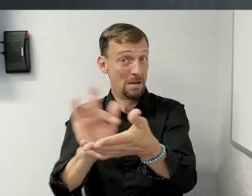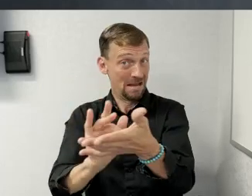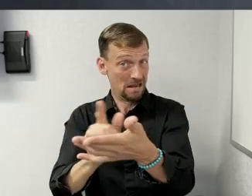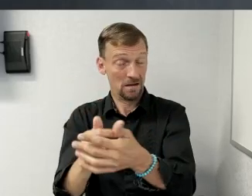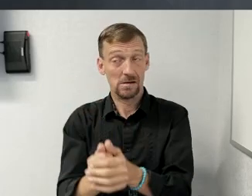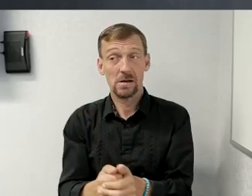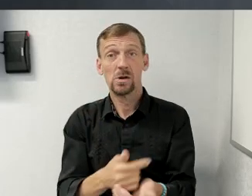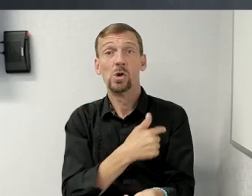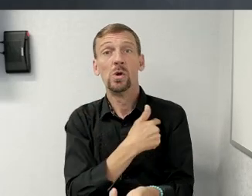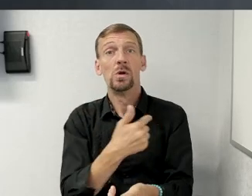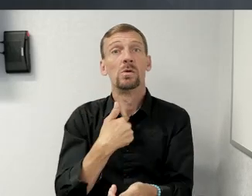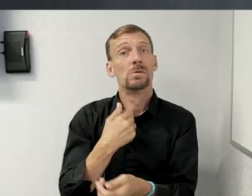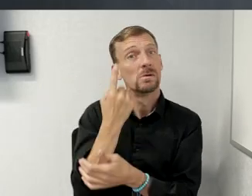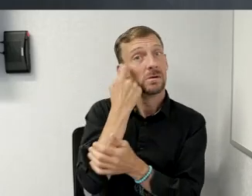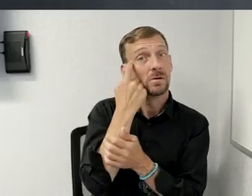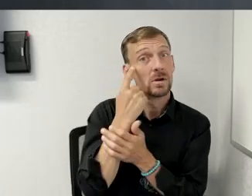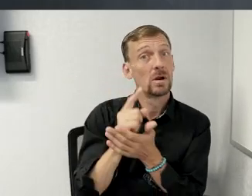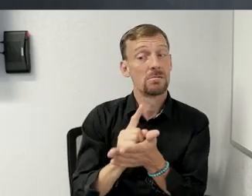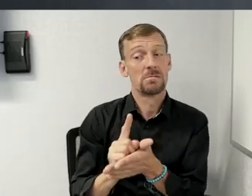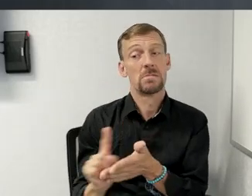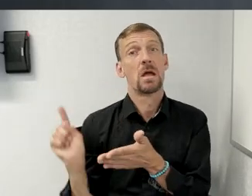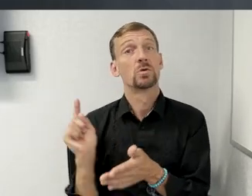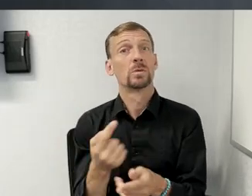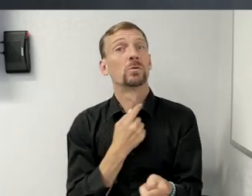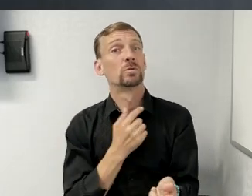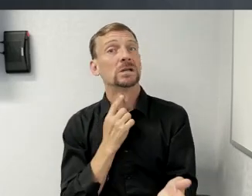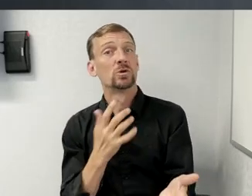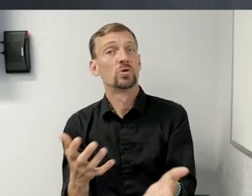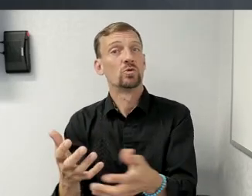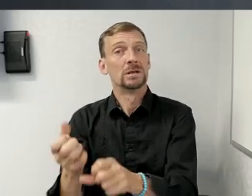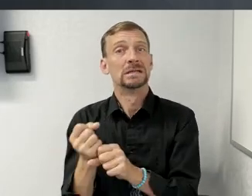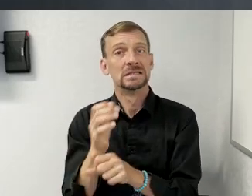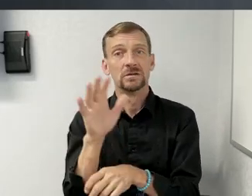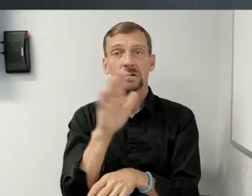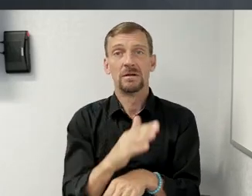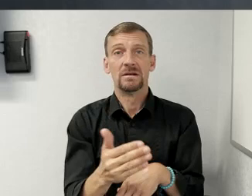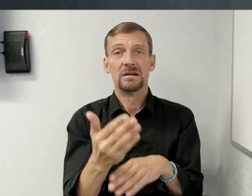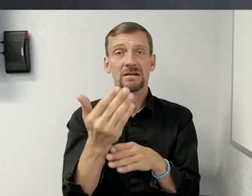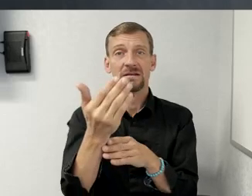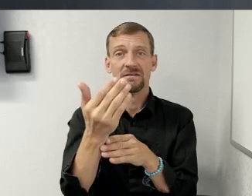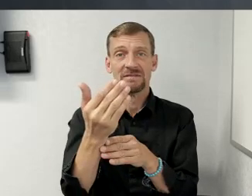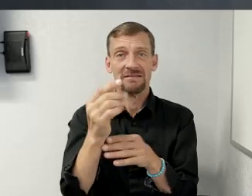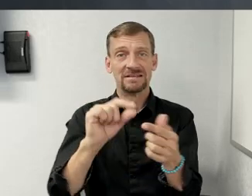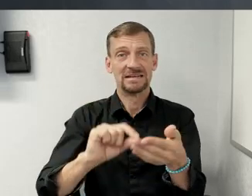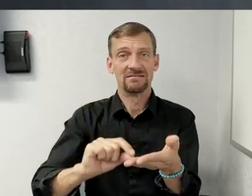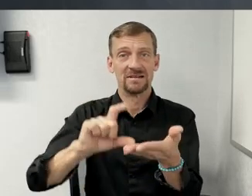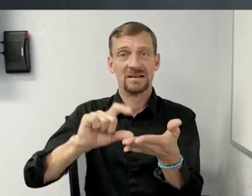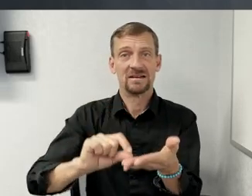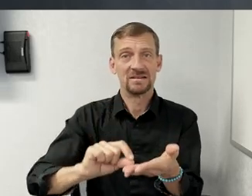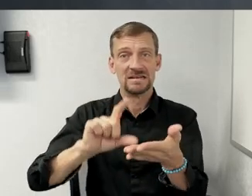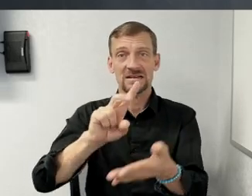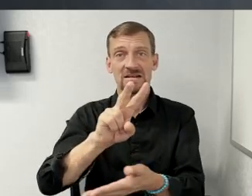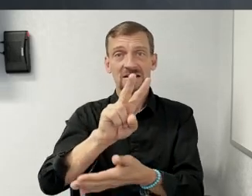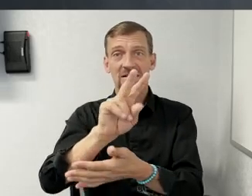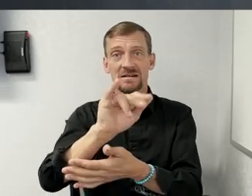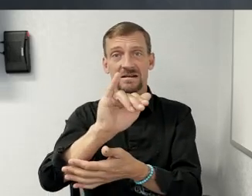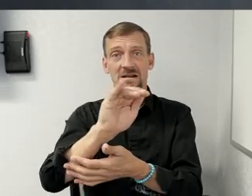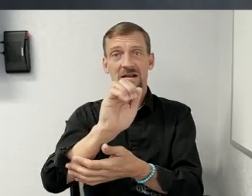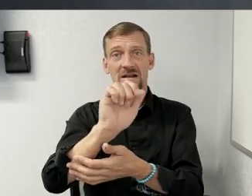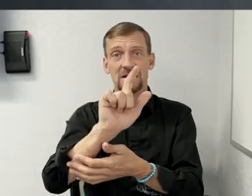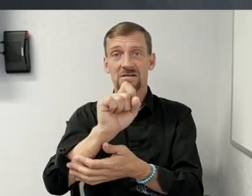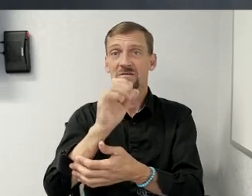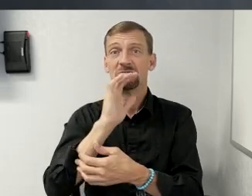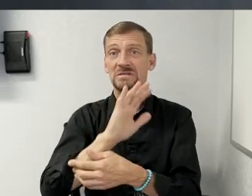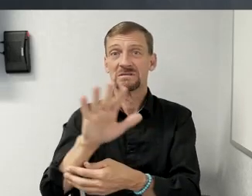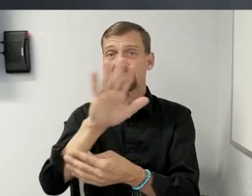receive last week roughly 15 vials of remdesivir, which is